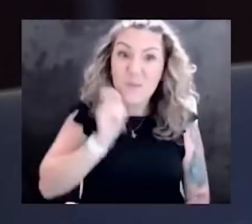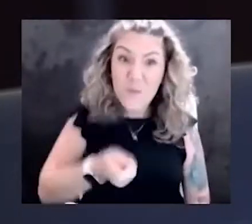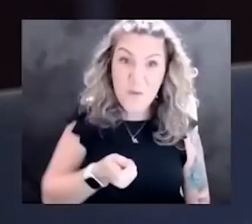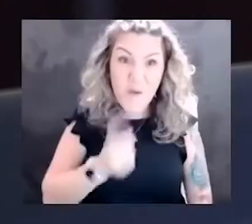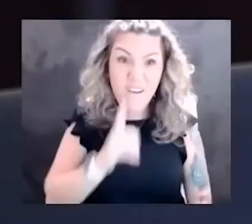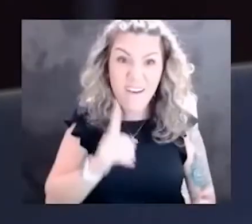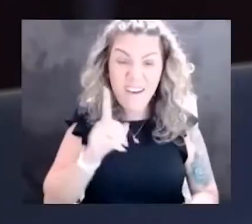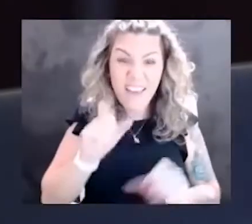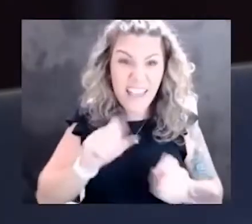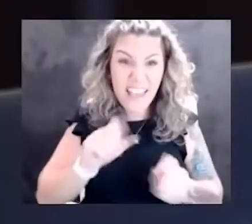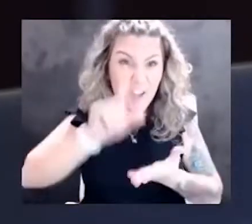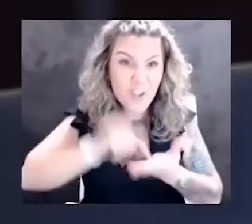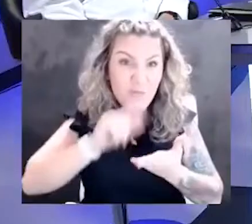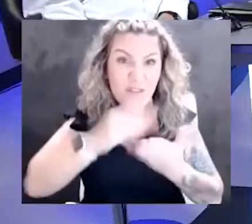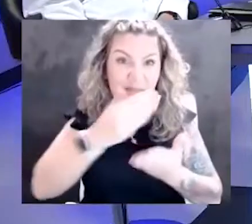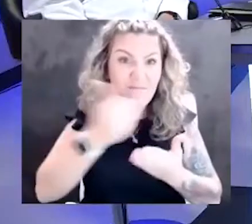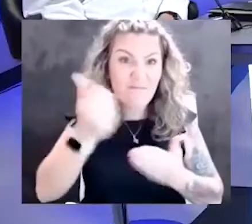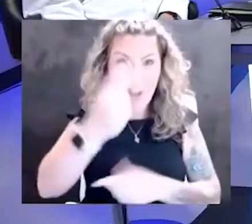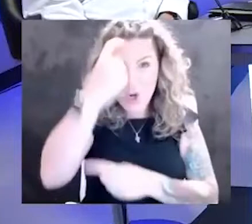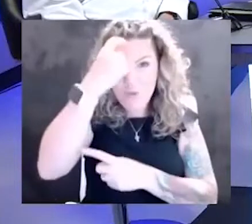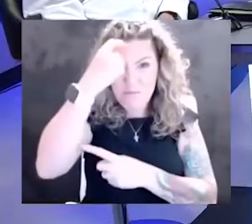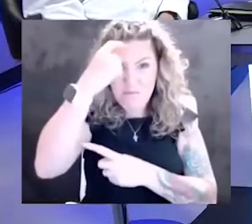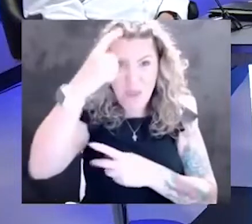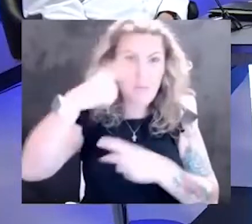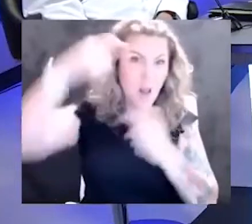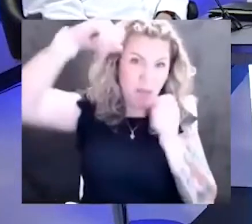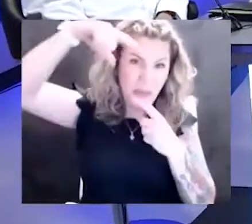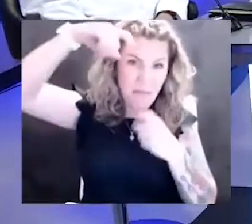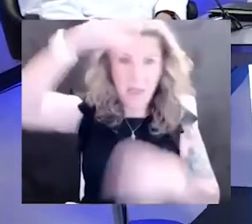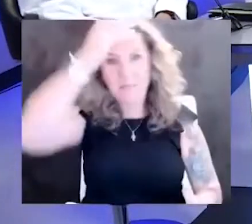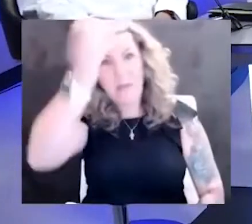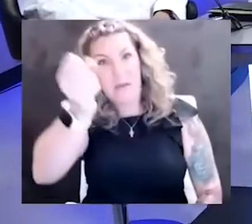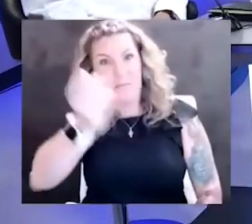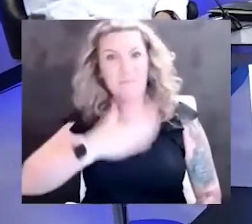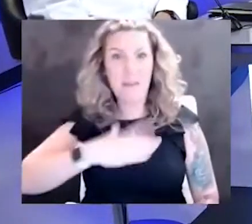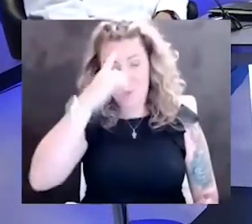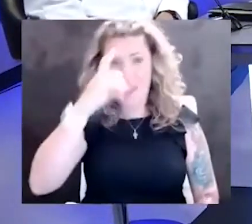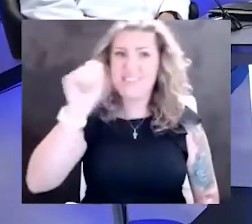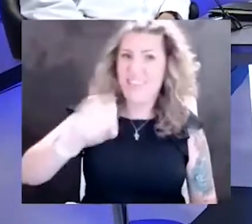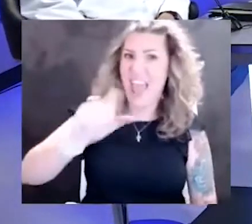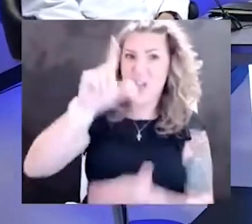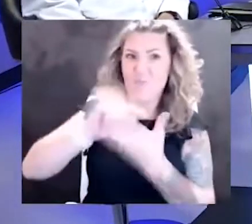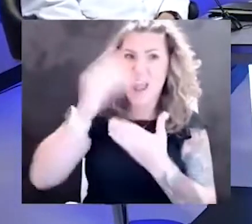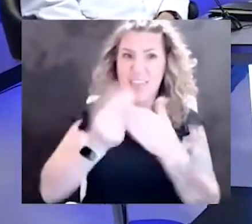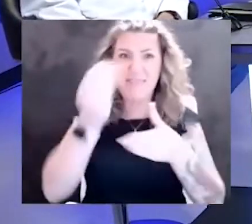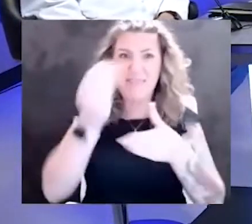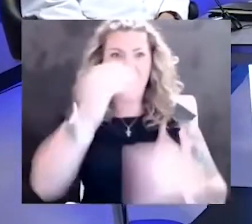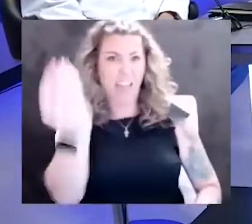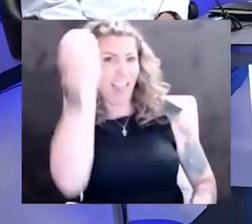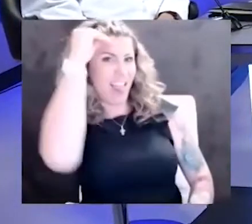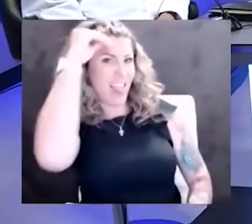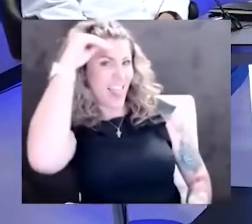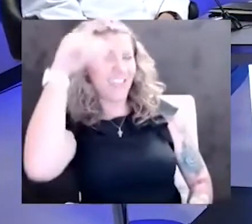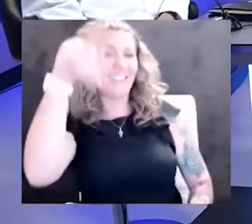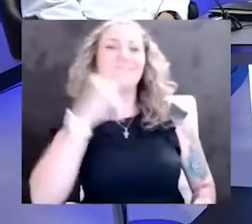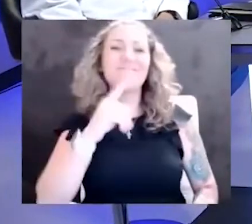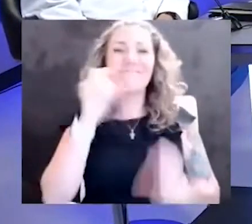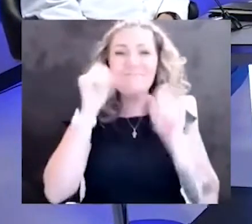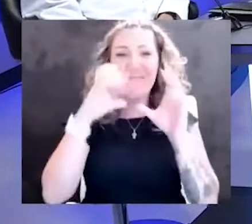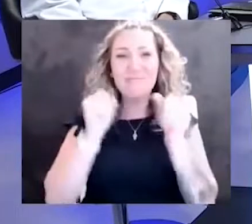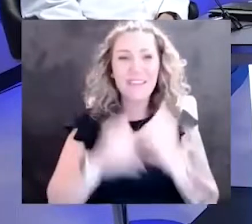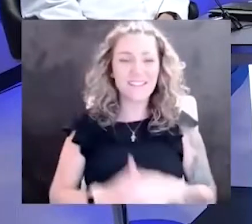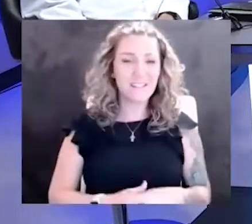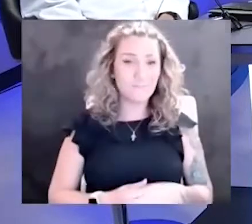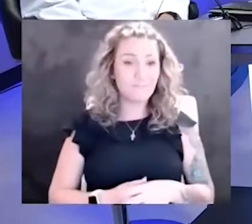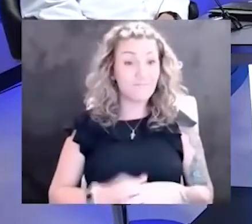better memory circuit in my brain? Sure, we could, and then we can put it in. Yes, I knew you could do that. You are so amazing. Yeah. Okay, so this is pretty